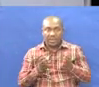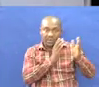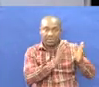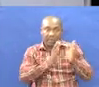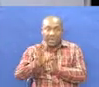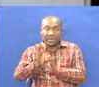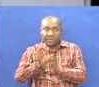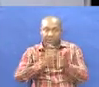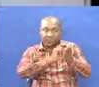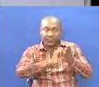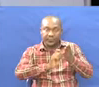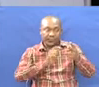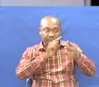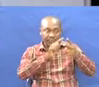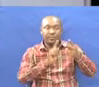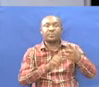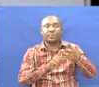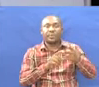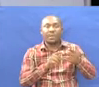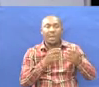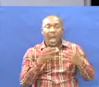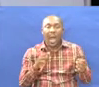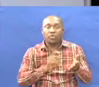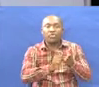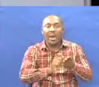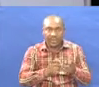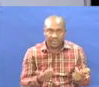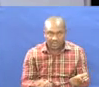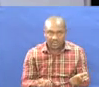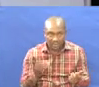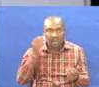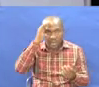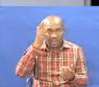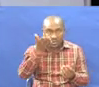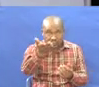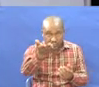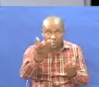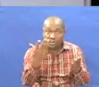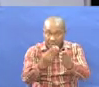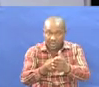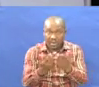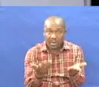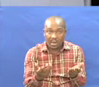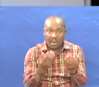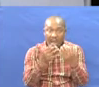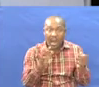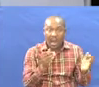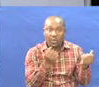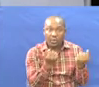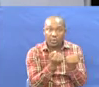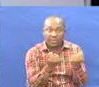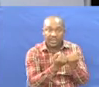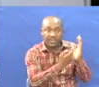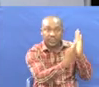gas. I guess everyone, we are together on how we have to set up our diagram for preparation